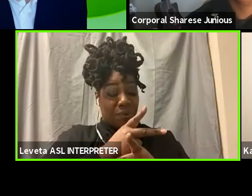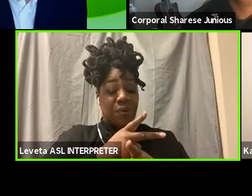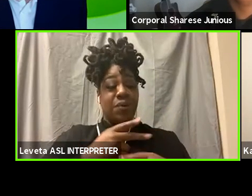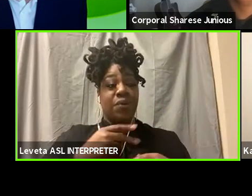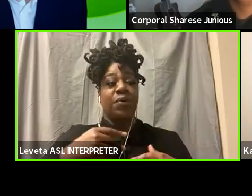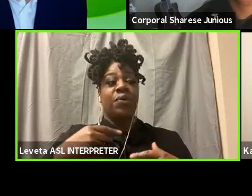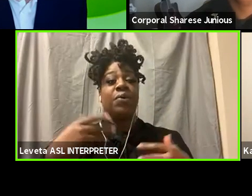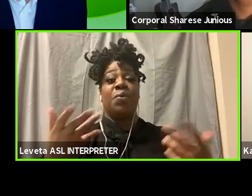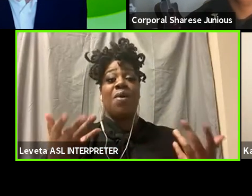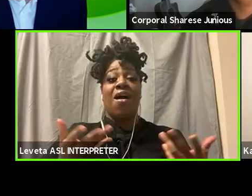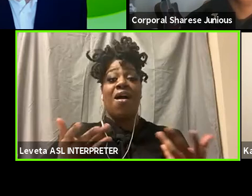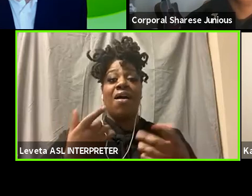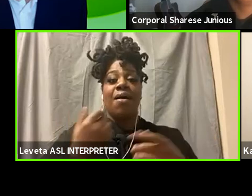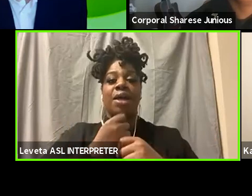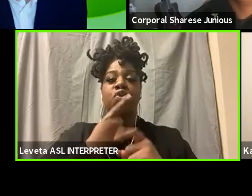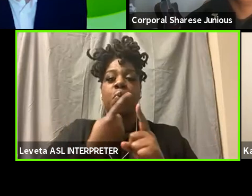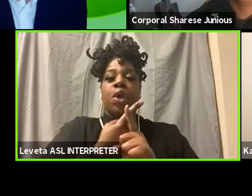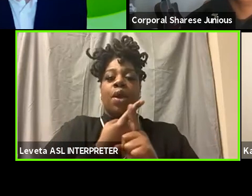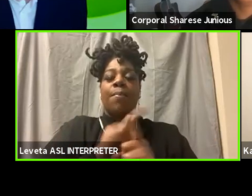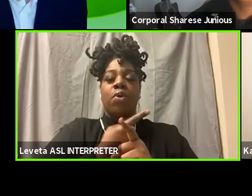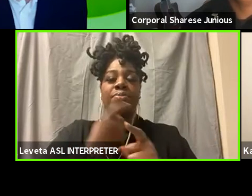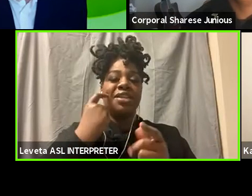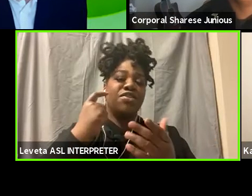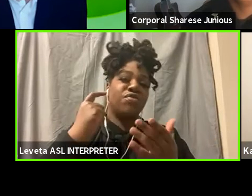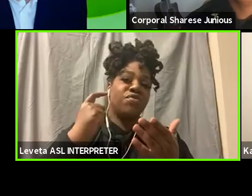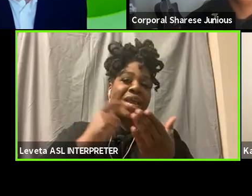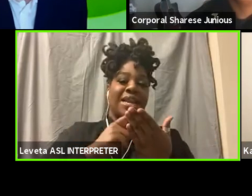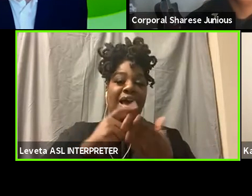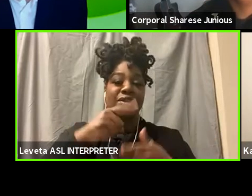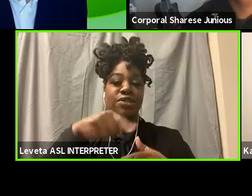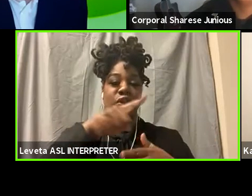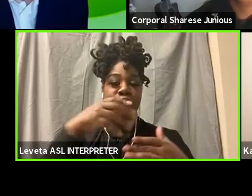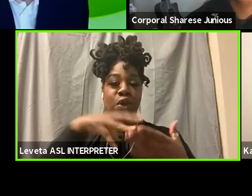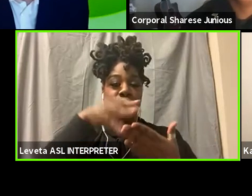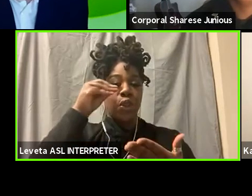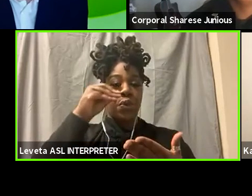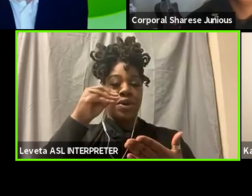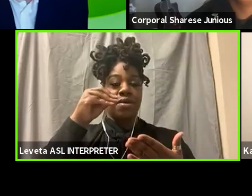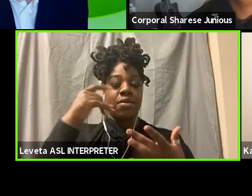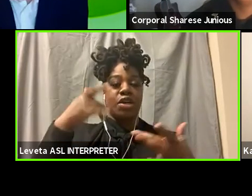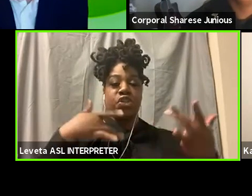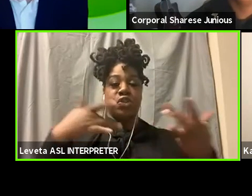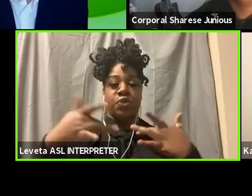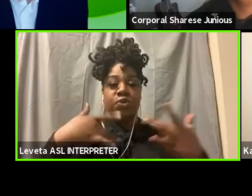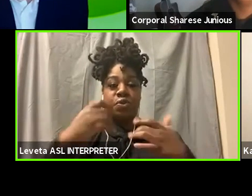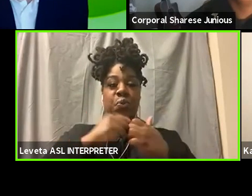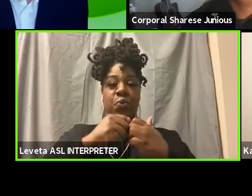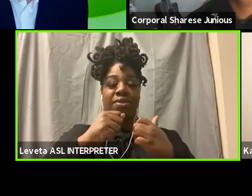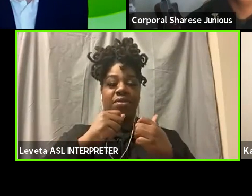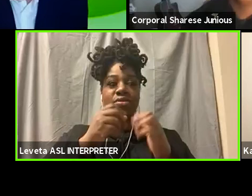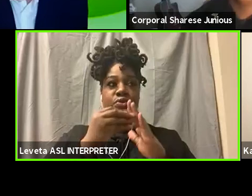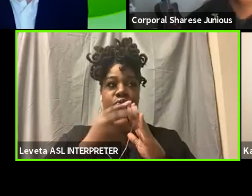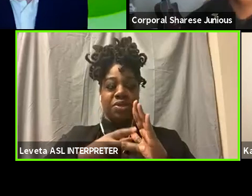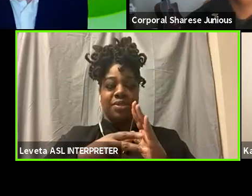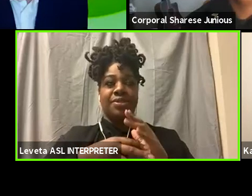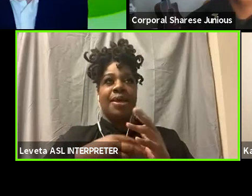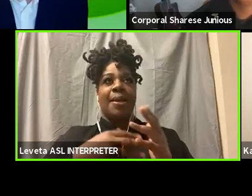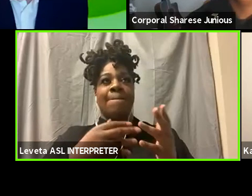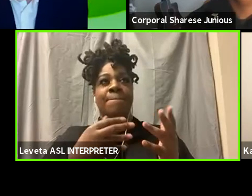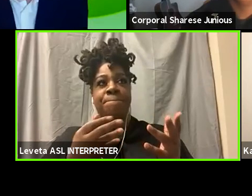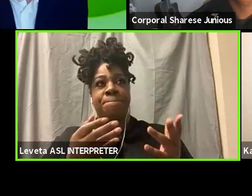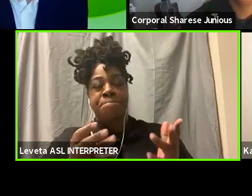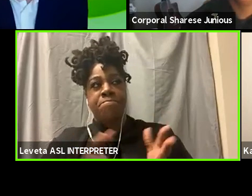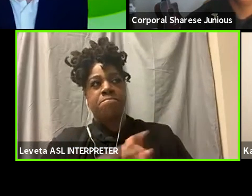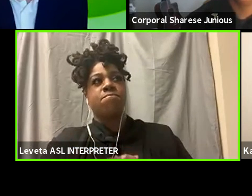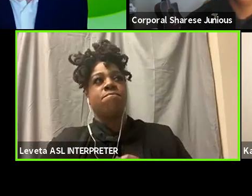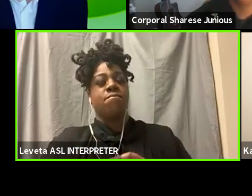are appropriately recognizing those learning concerns in students. This is, again, where, you know, it's